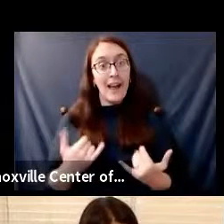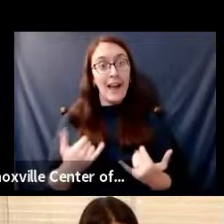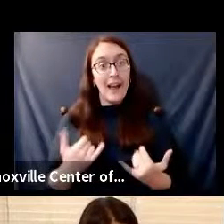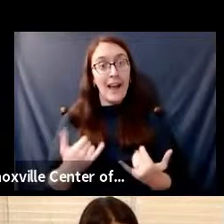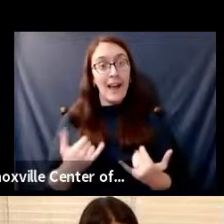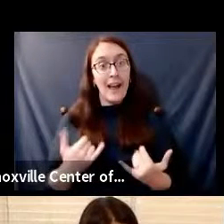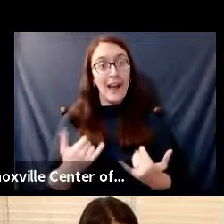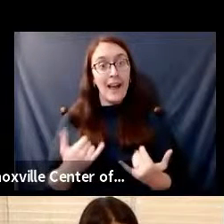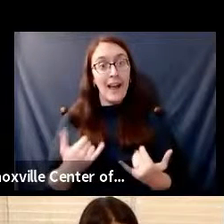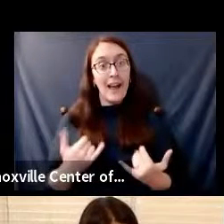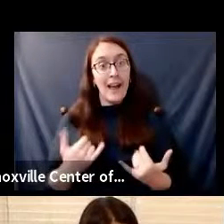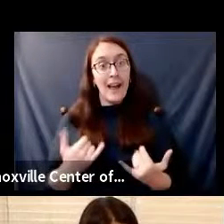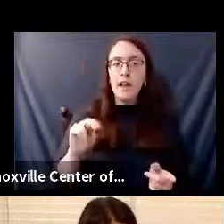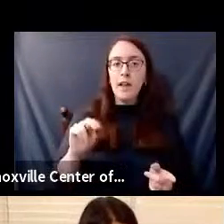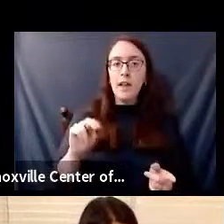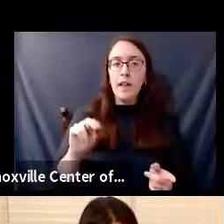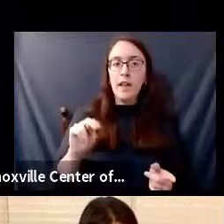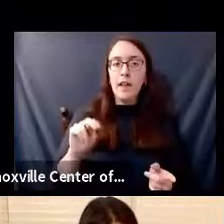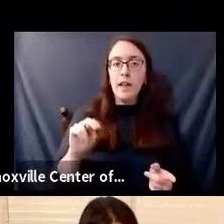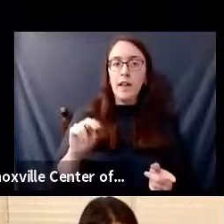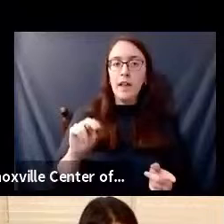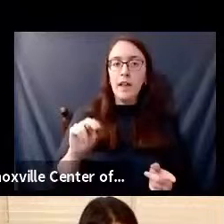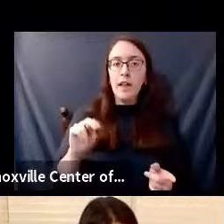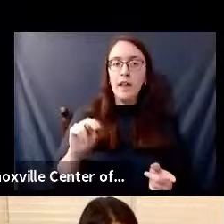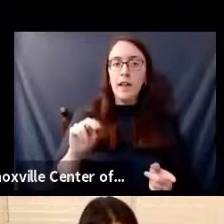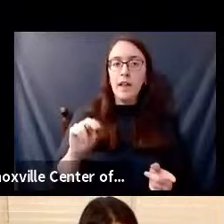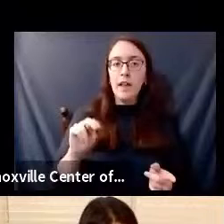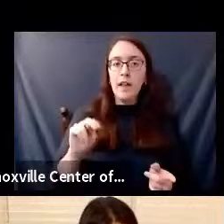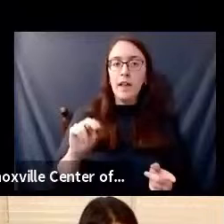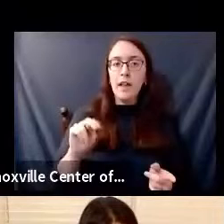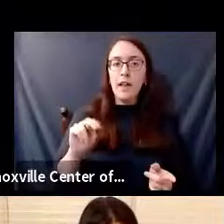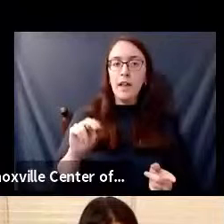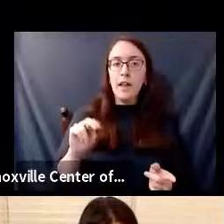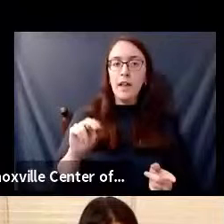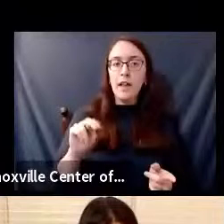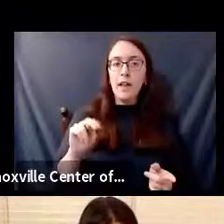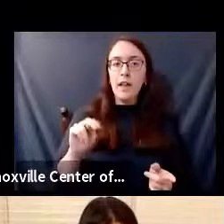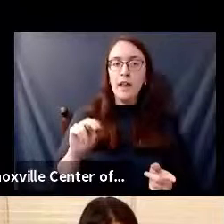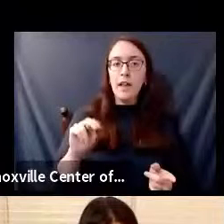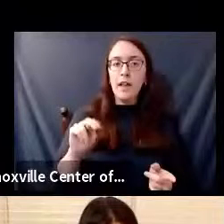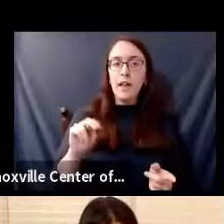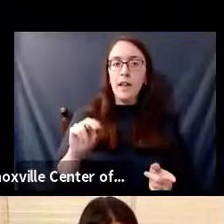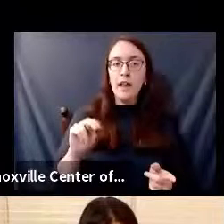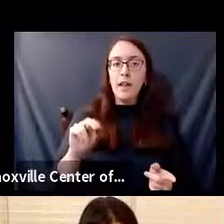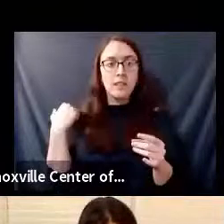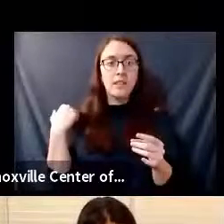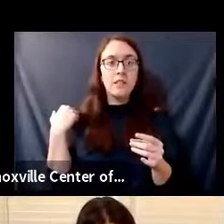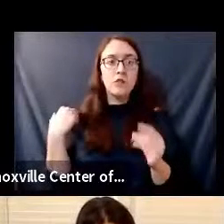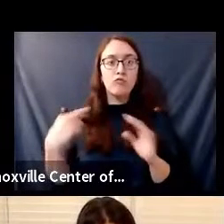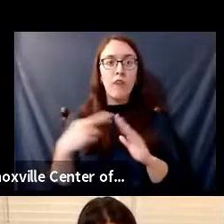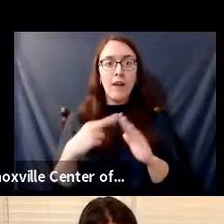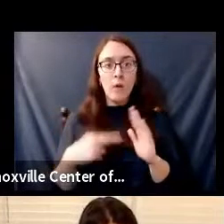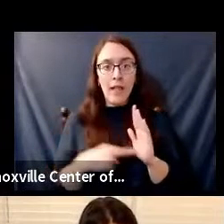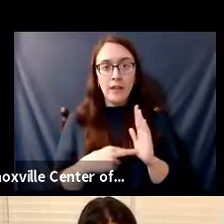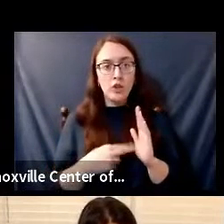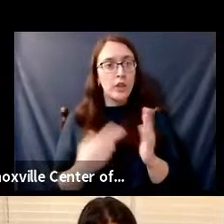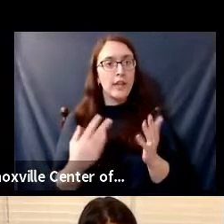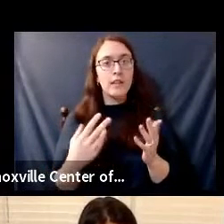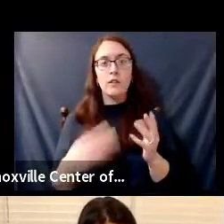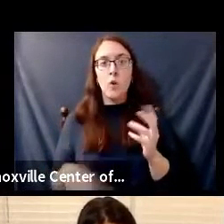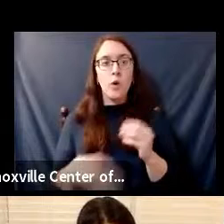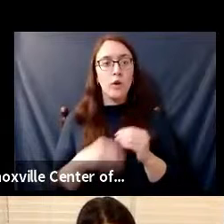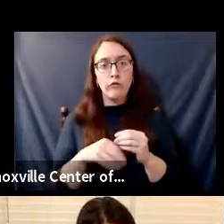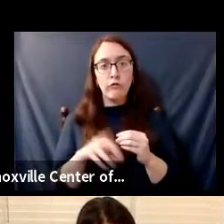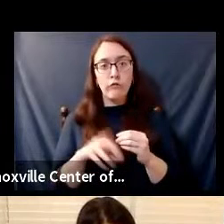So this is kind of a restatement of a previous resolution or regulation, I don't remember what it was called at the